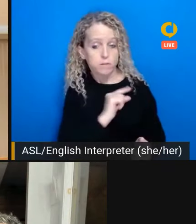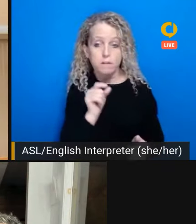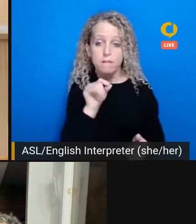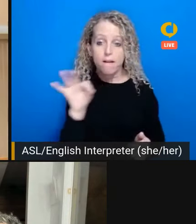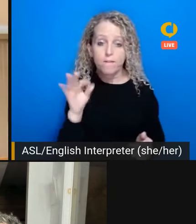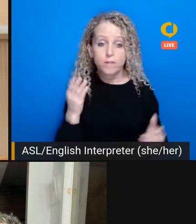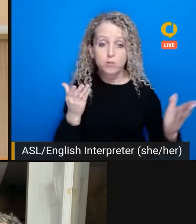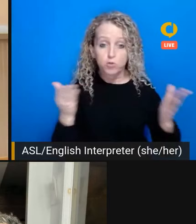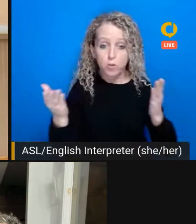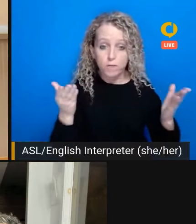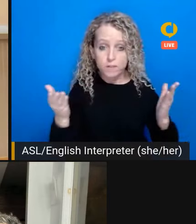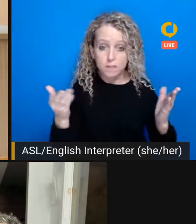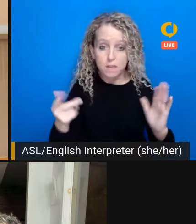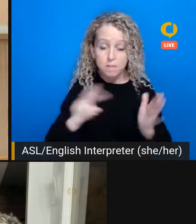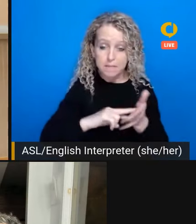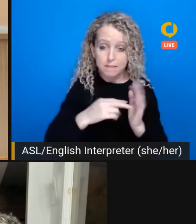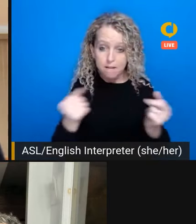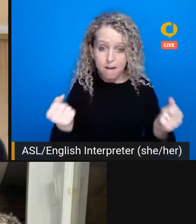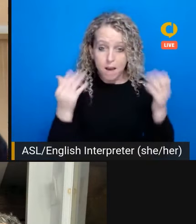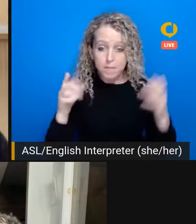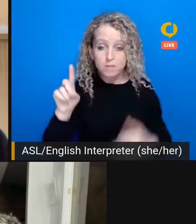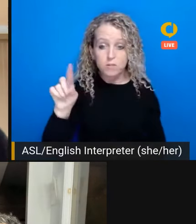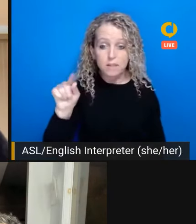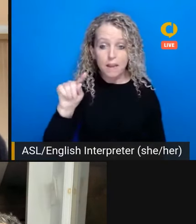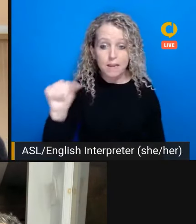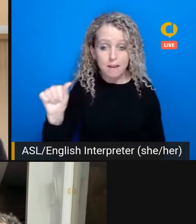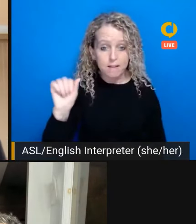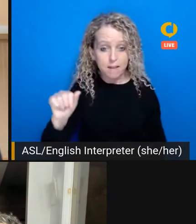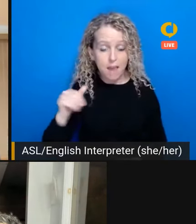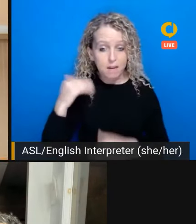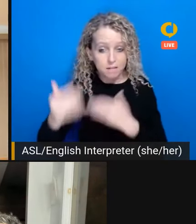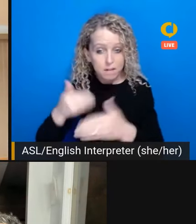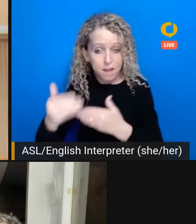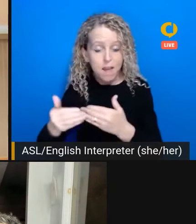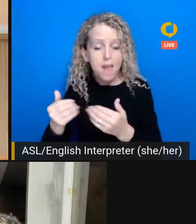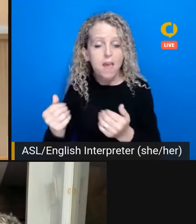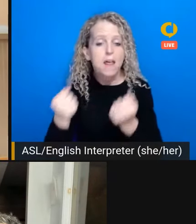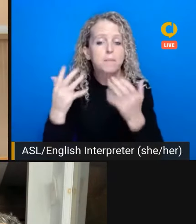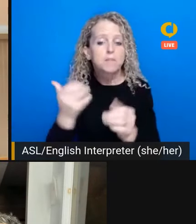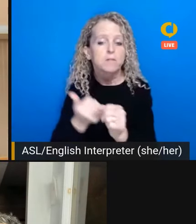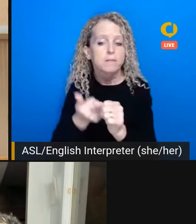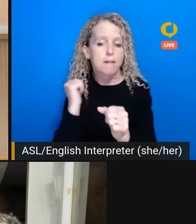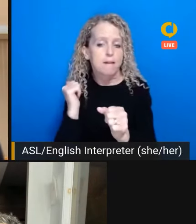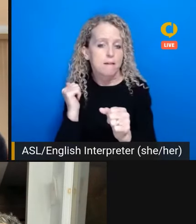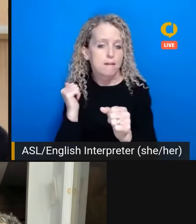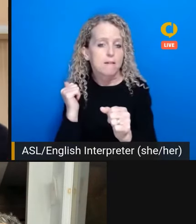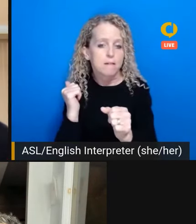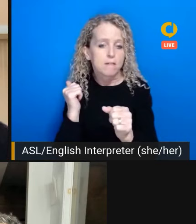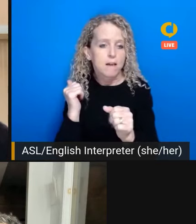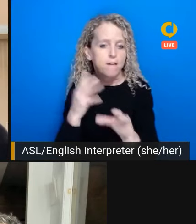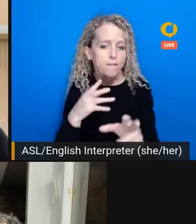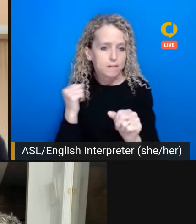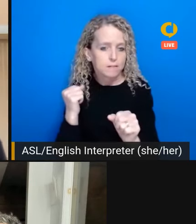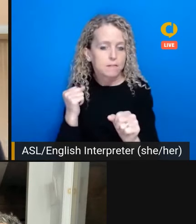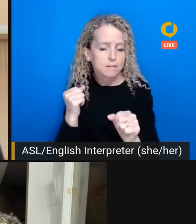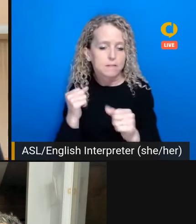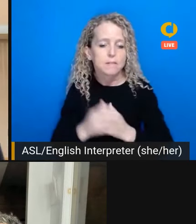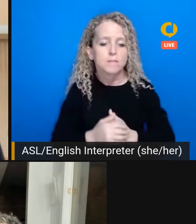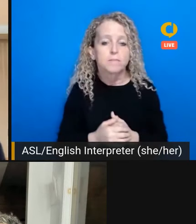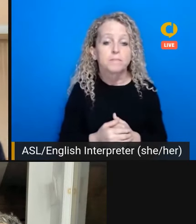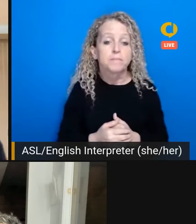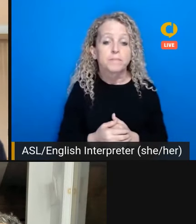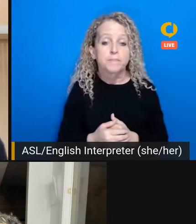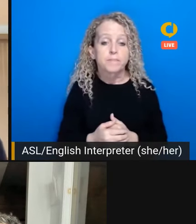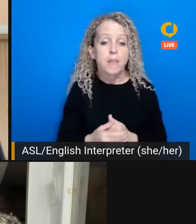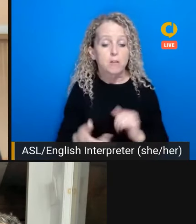throughput, how much data we push, and the delay, how quickly it will be. Yeah. So when you talk about this kind